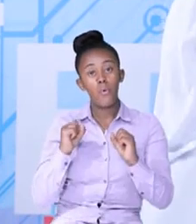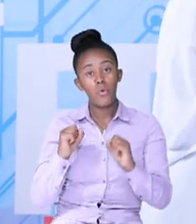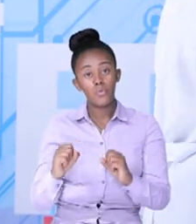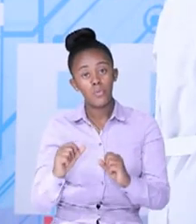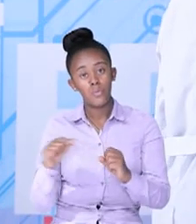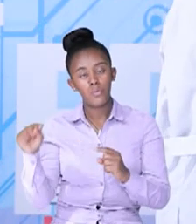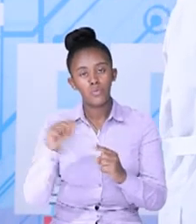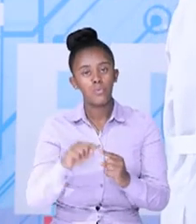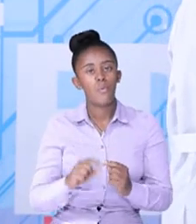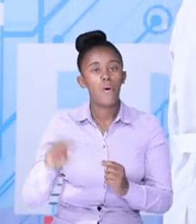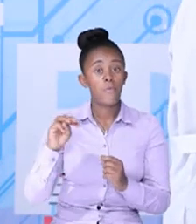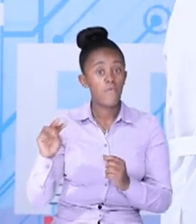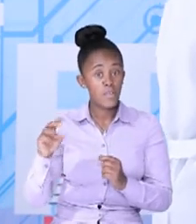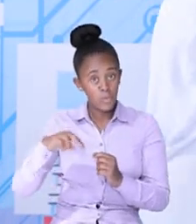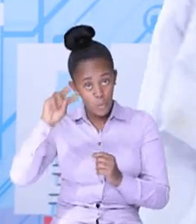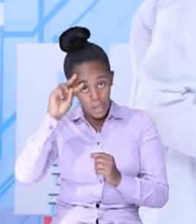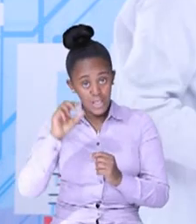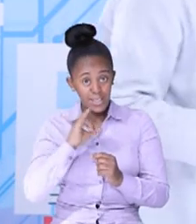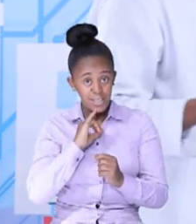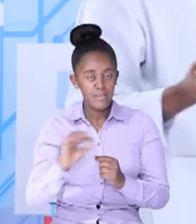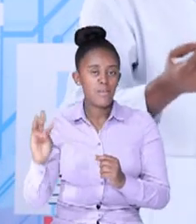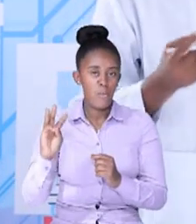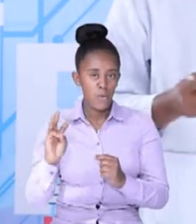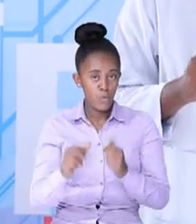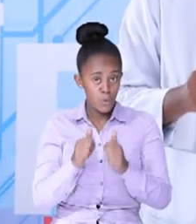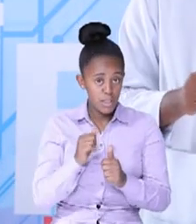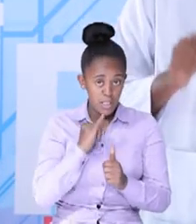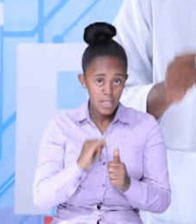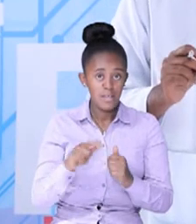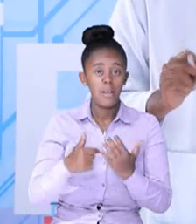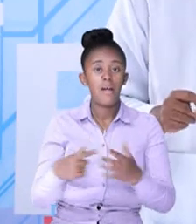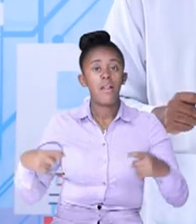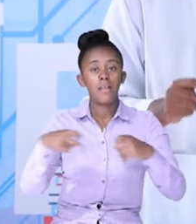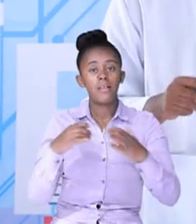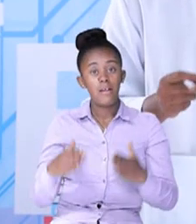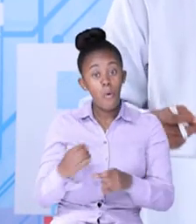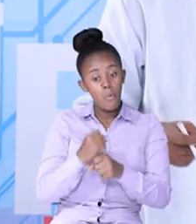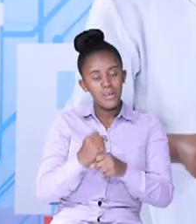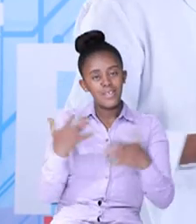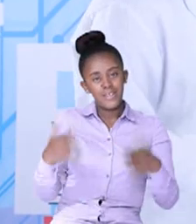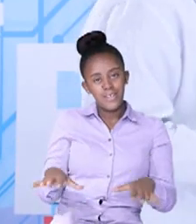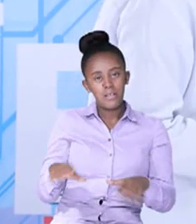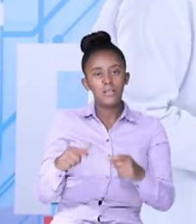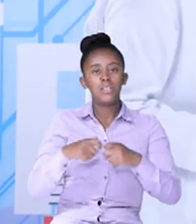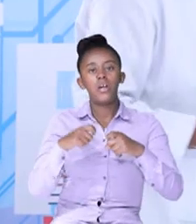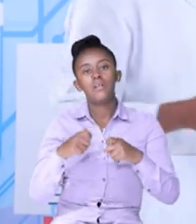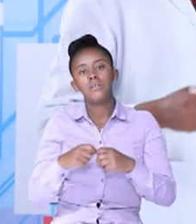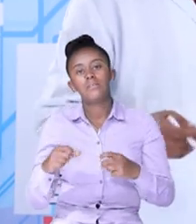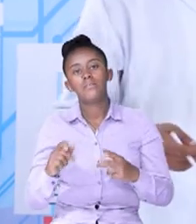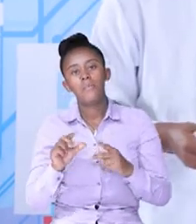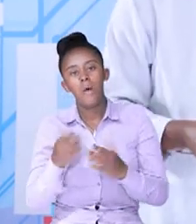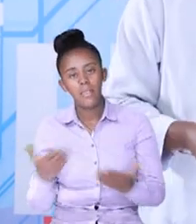expression, half mv squared is W, which is the electrical work done on the charged particle. In